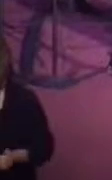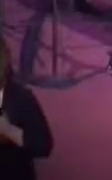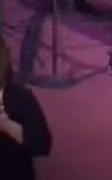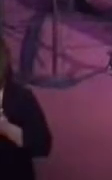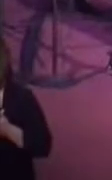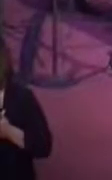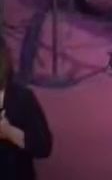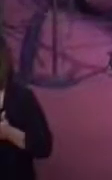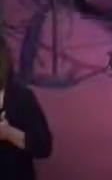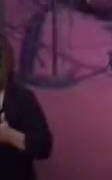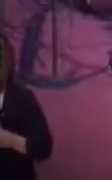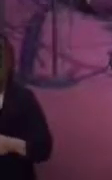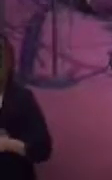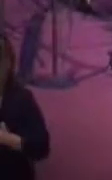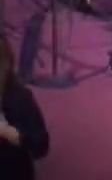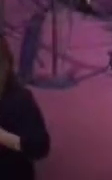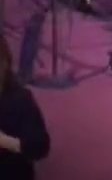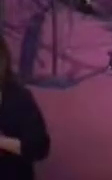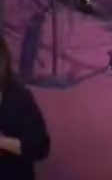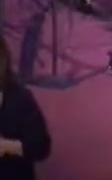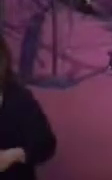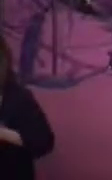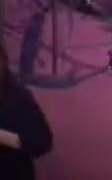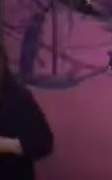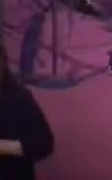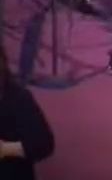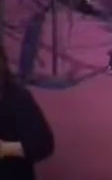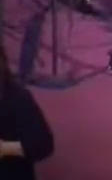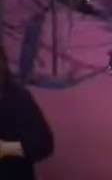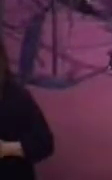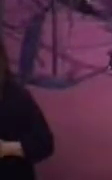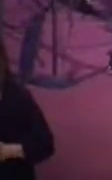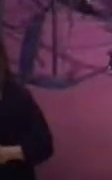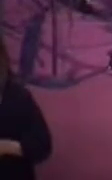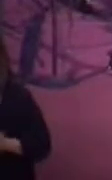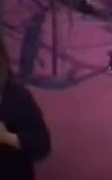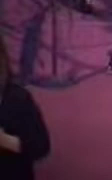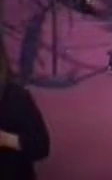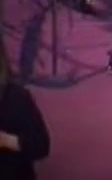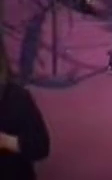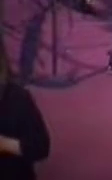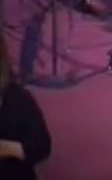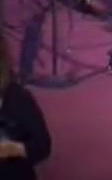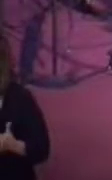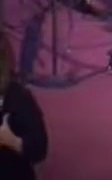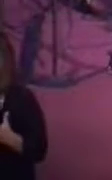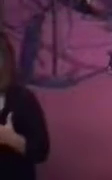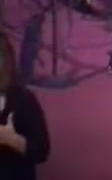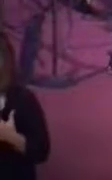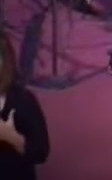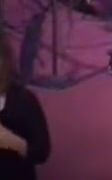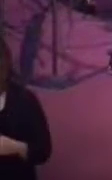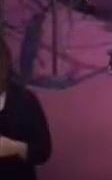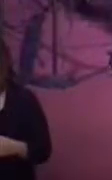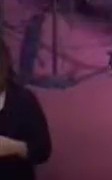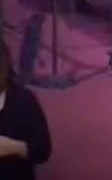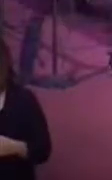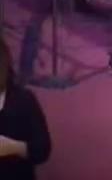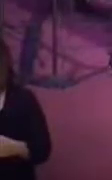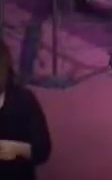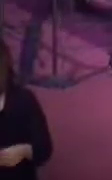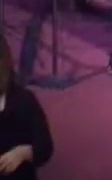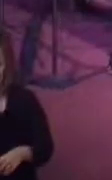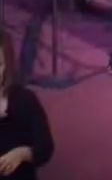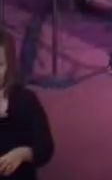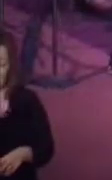great reputation, that he's not only appointed as the kingdom ruler over Babylon under Nebuchadnezzar, but now,